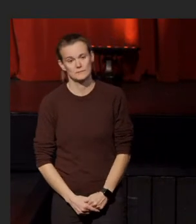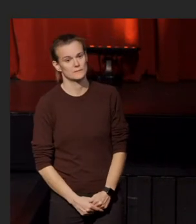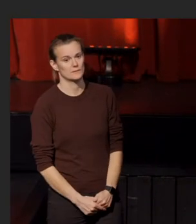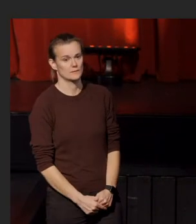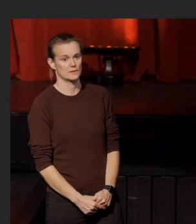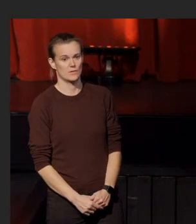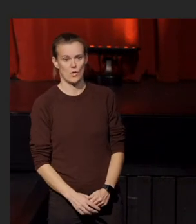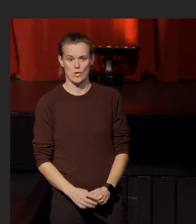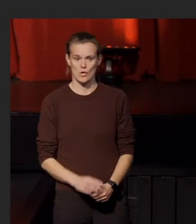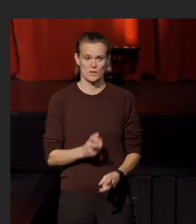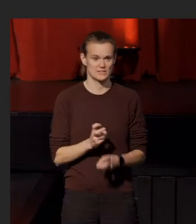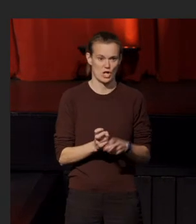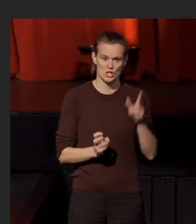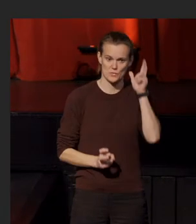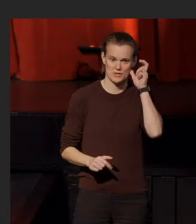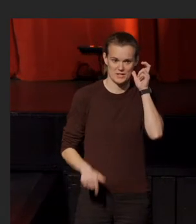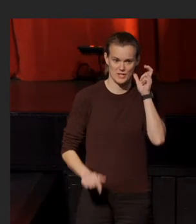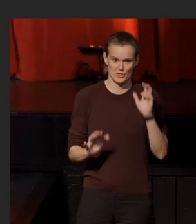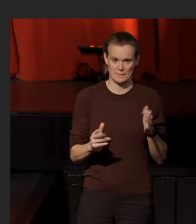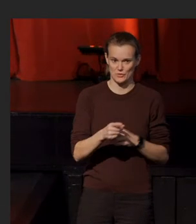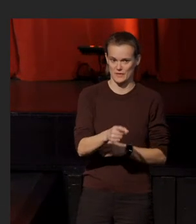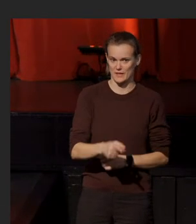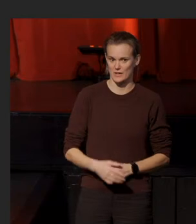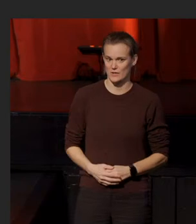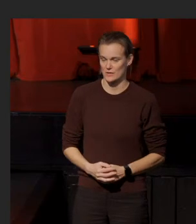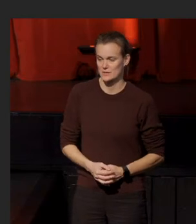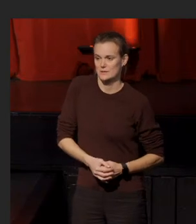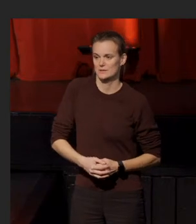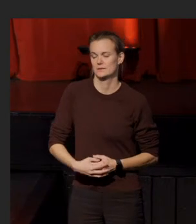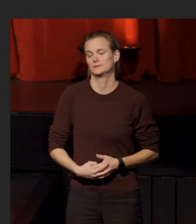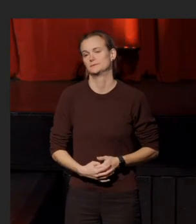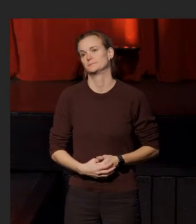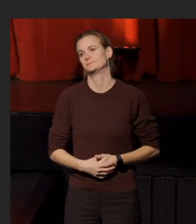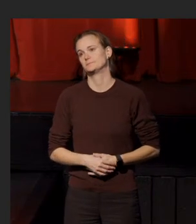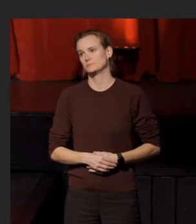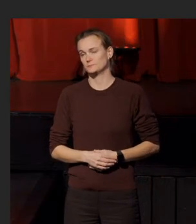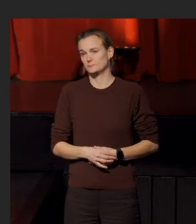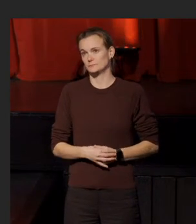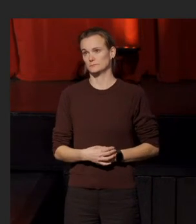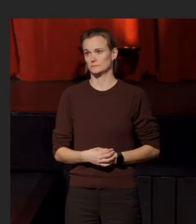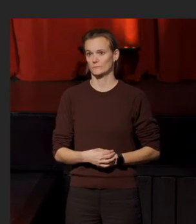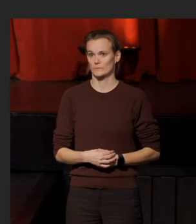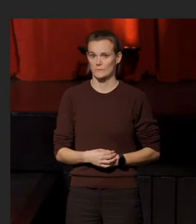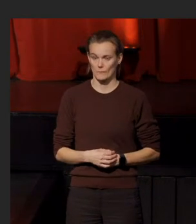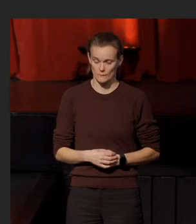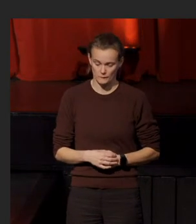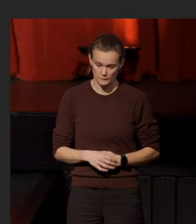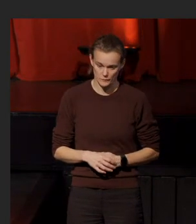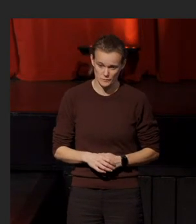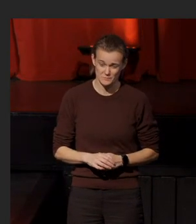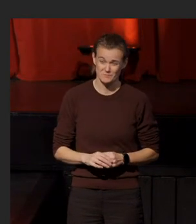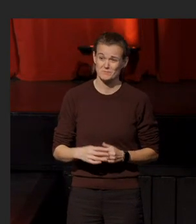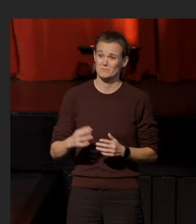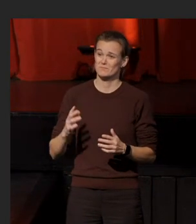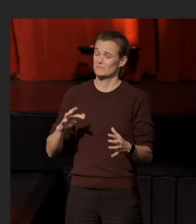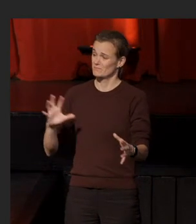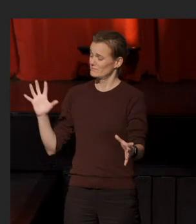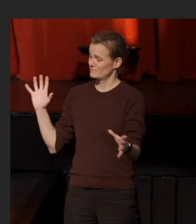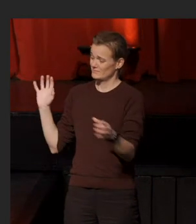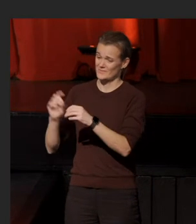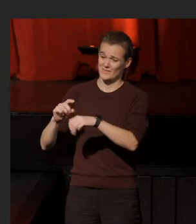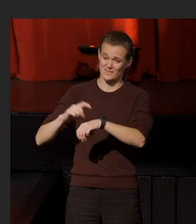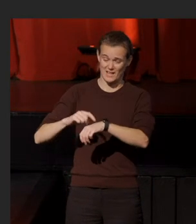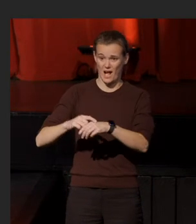of argument and evidence. Our courts have largely preserved those standards across time. And when you get an intersection between